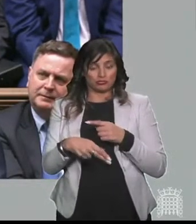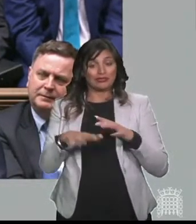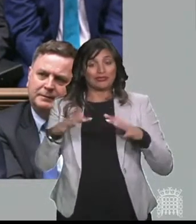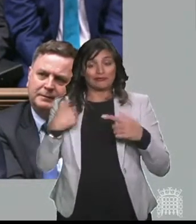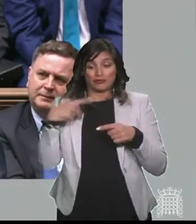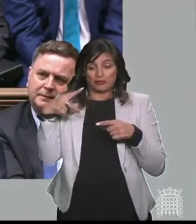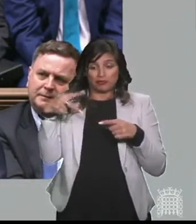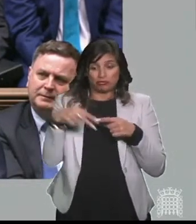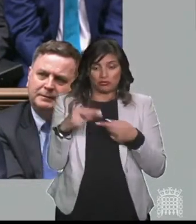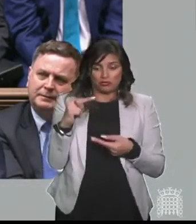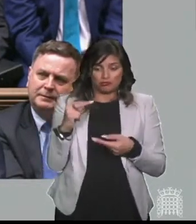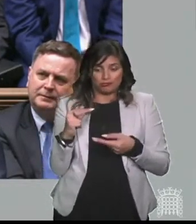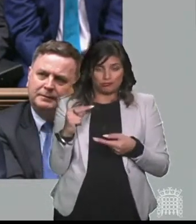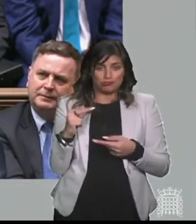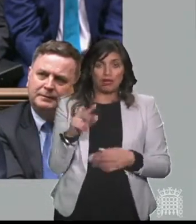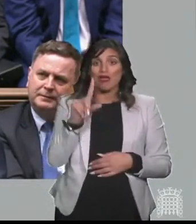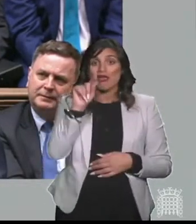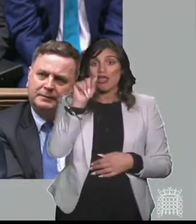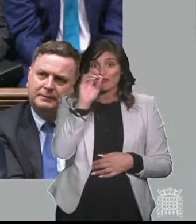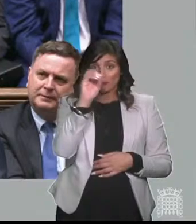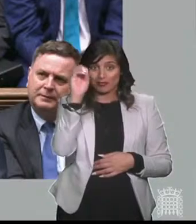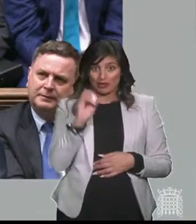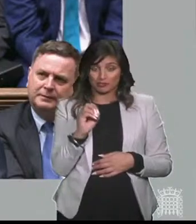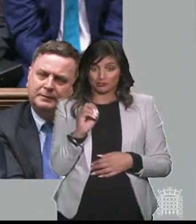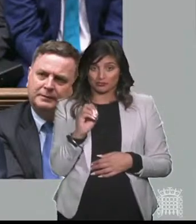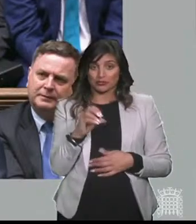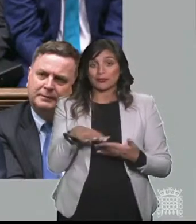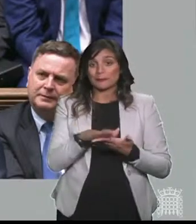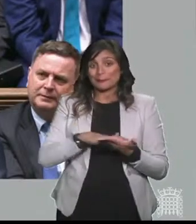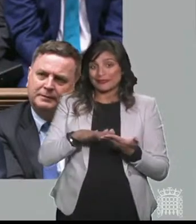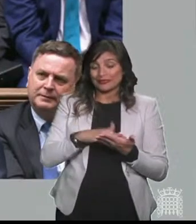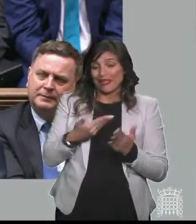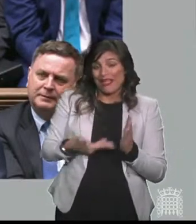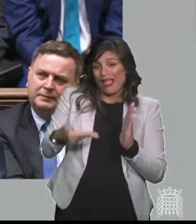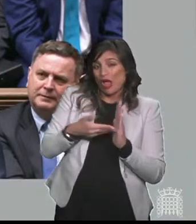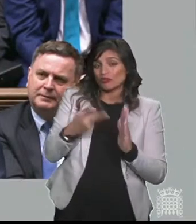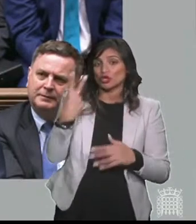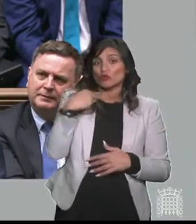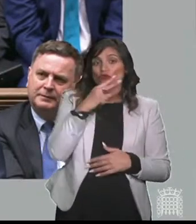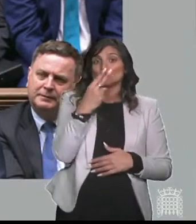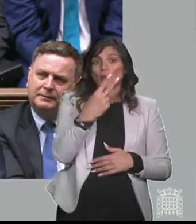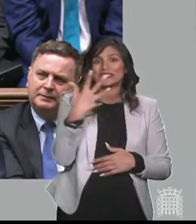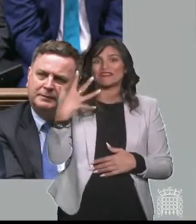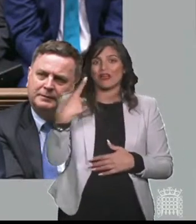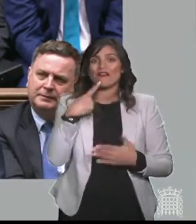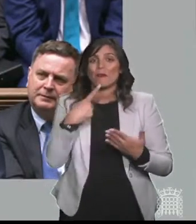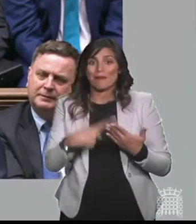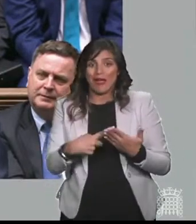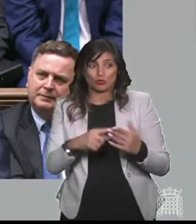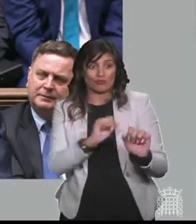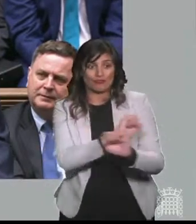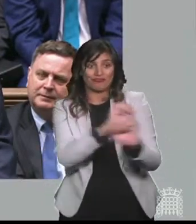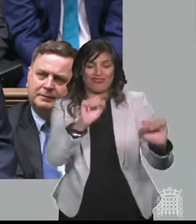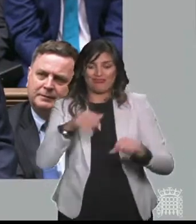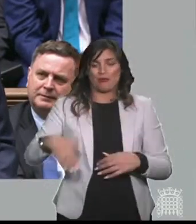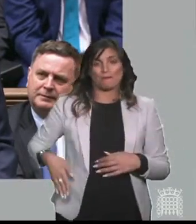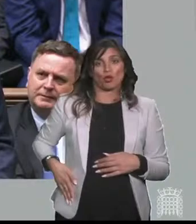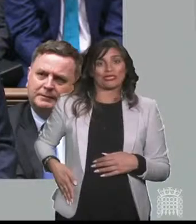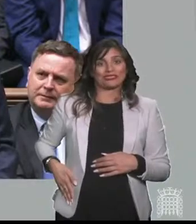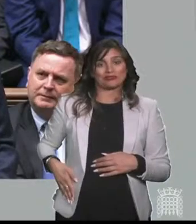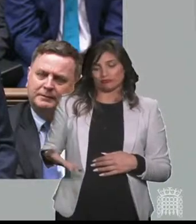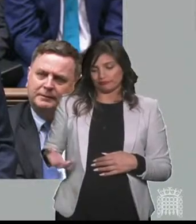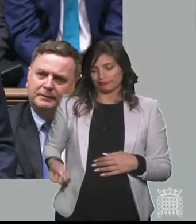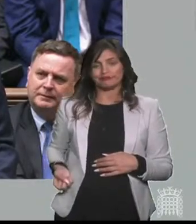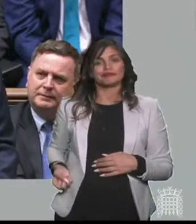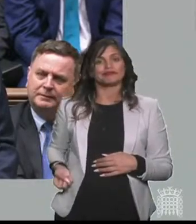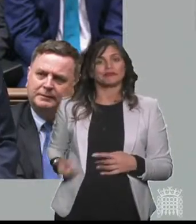point to 11%, that would be an extra £225 in the pockets of the average worker every